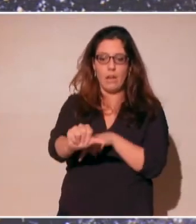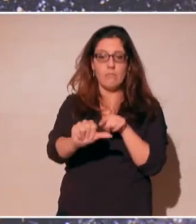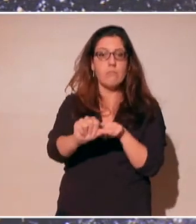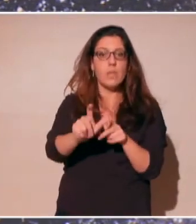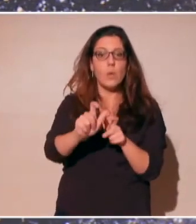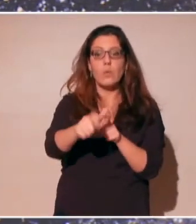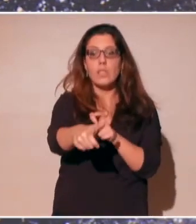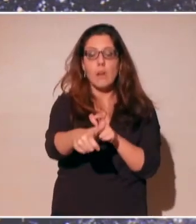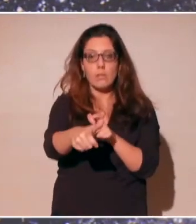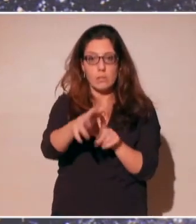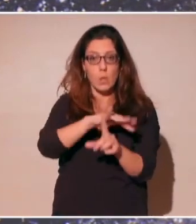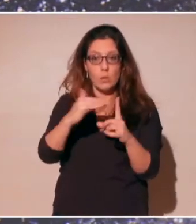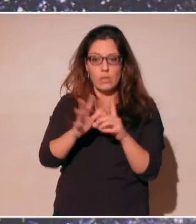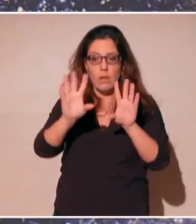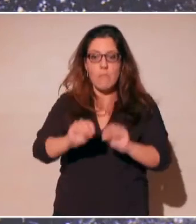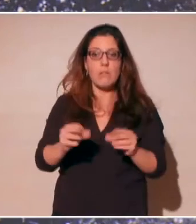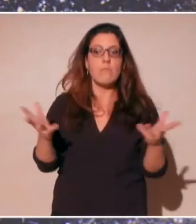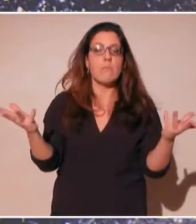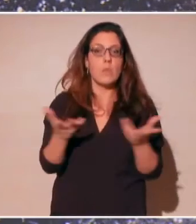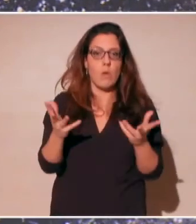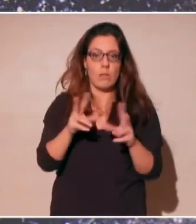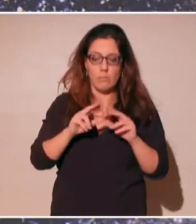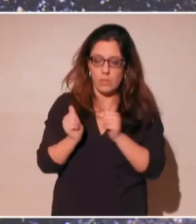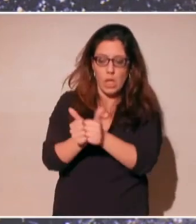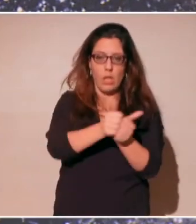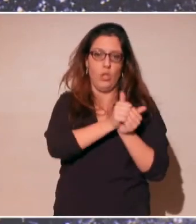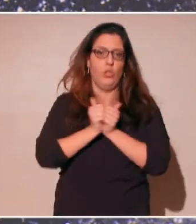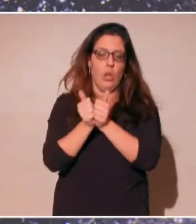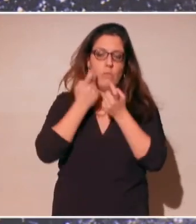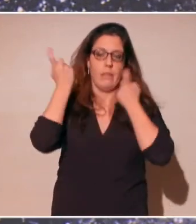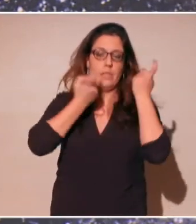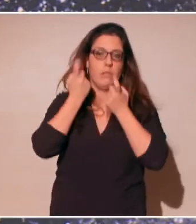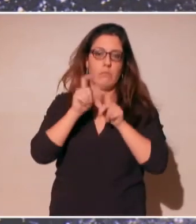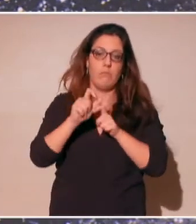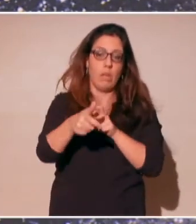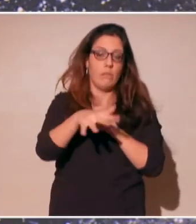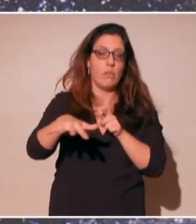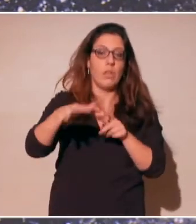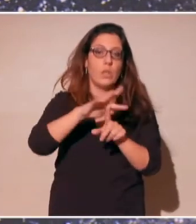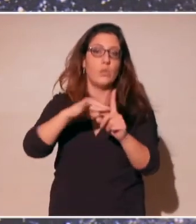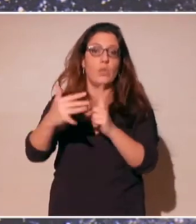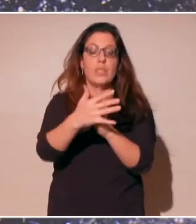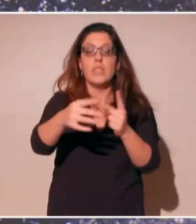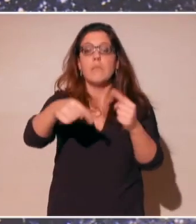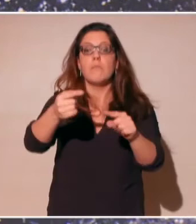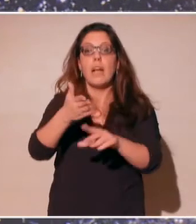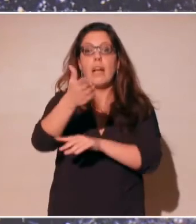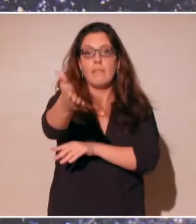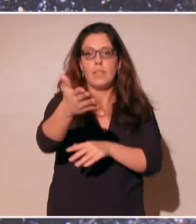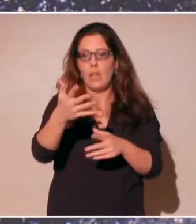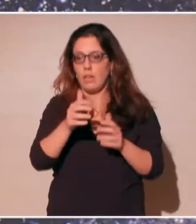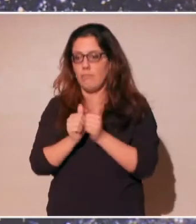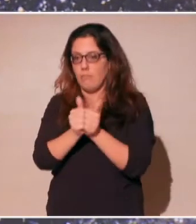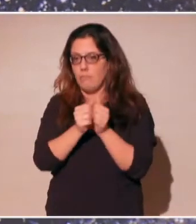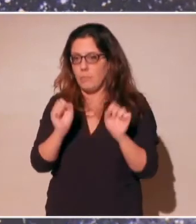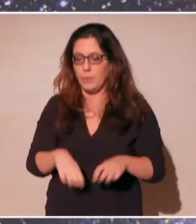be thought through, its role, its consequences, and its role in society. That is the best way in which we can define the society we want to